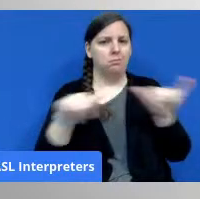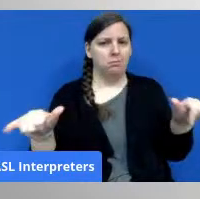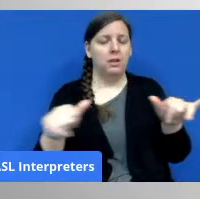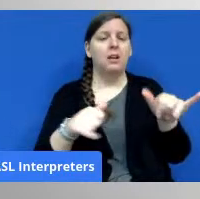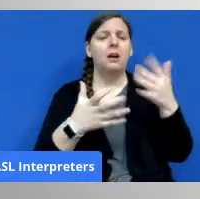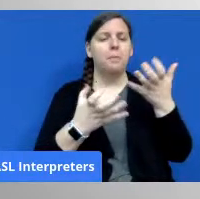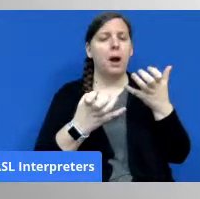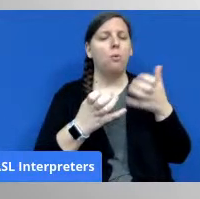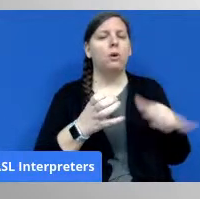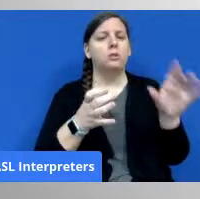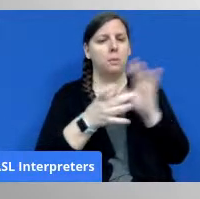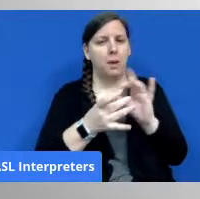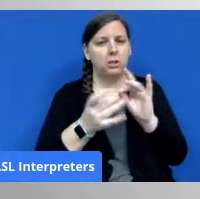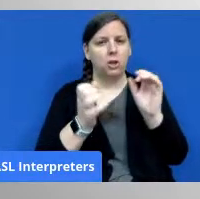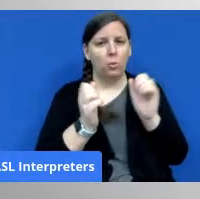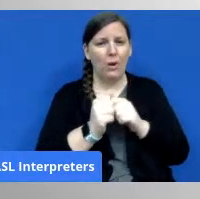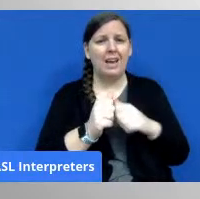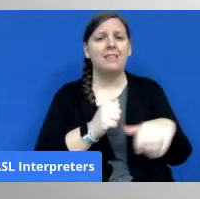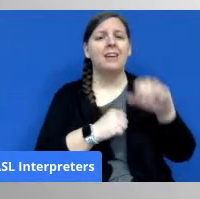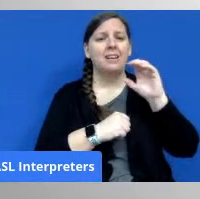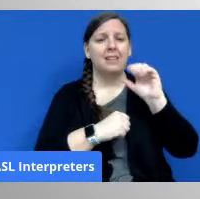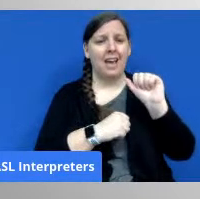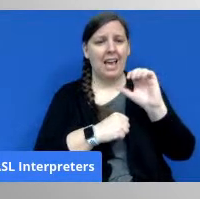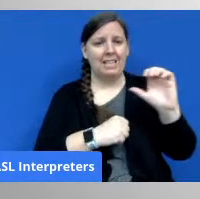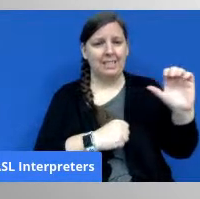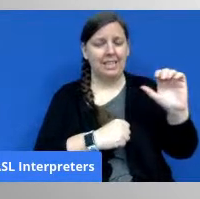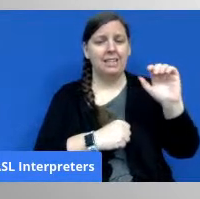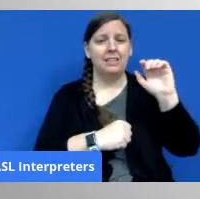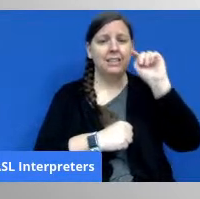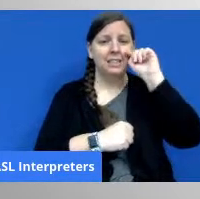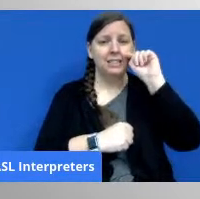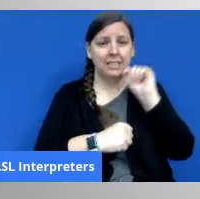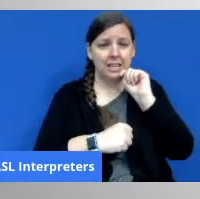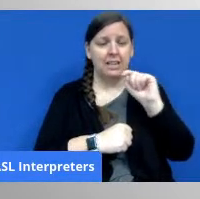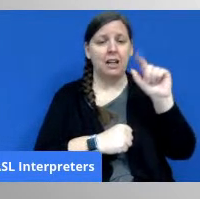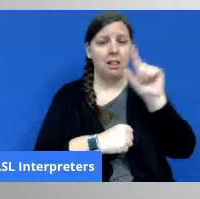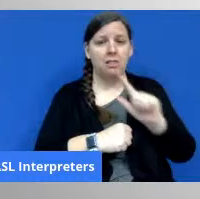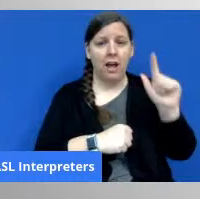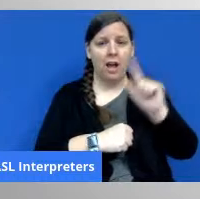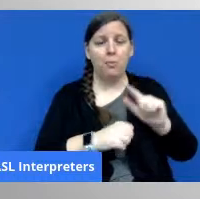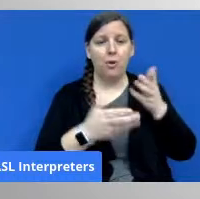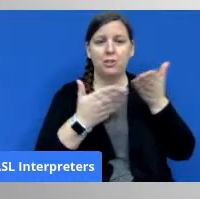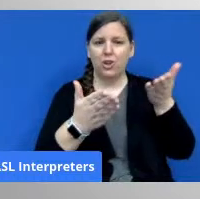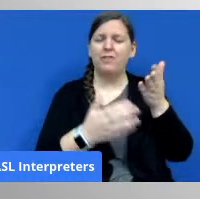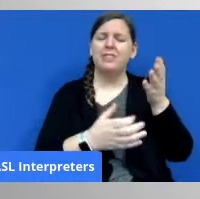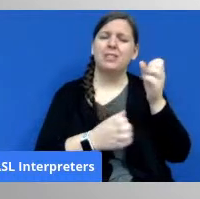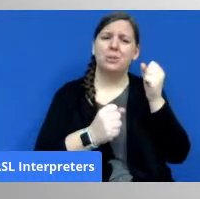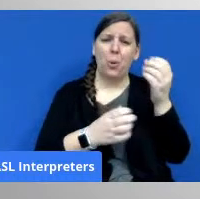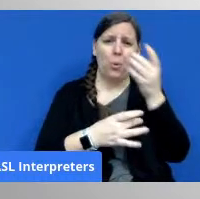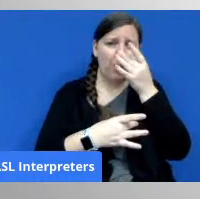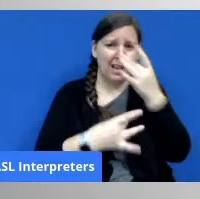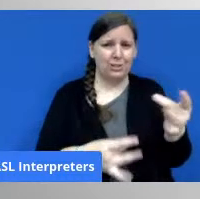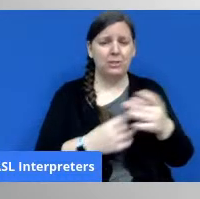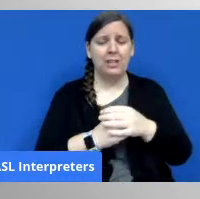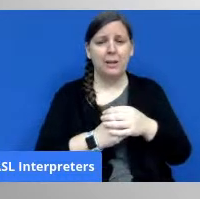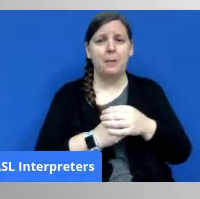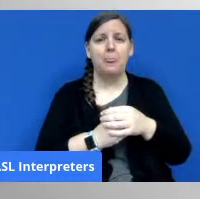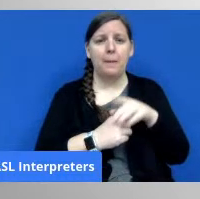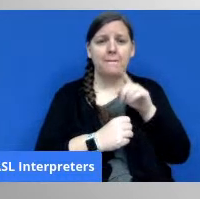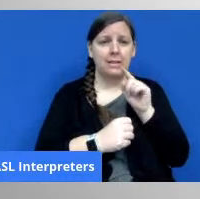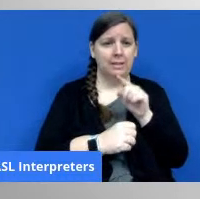the ACC Teen Library Services Vista is doing, because it's so interesting. But she has started a